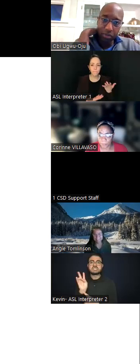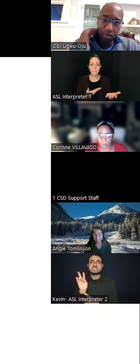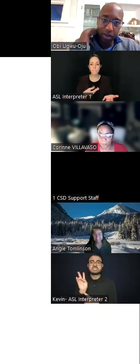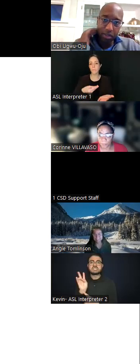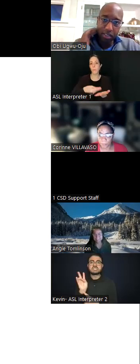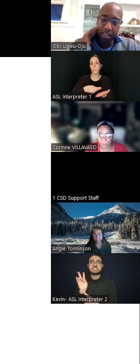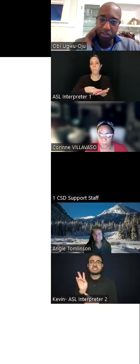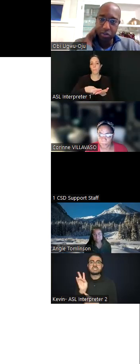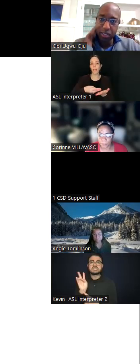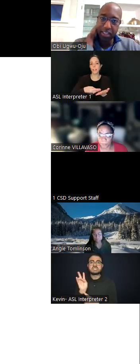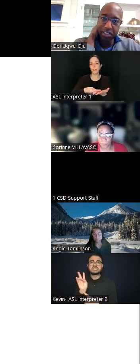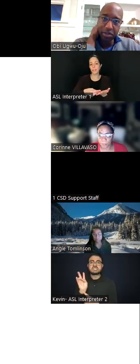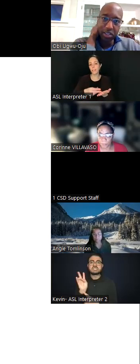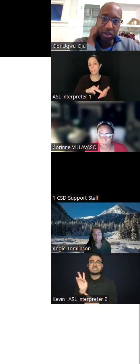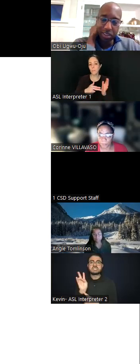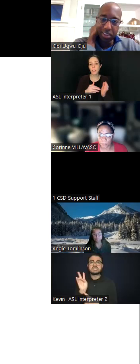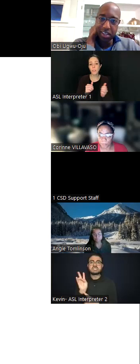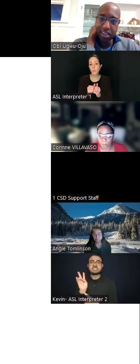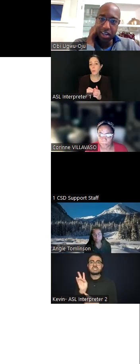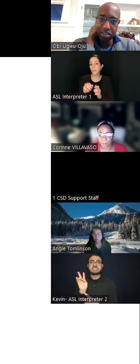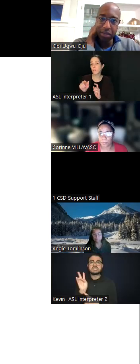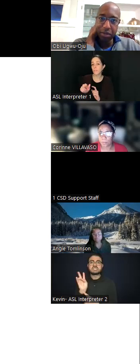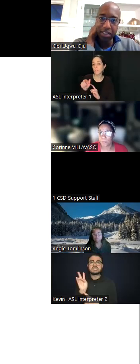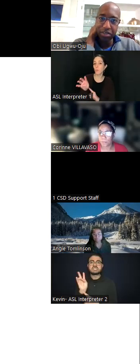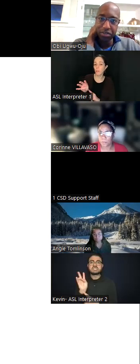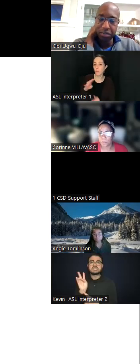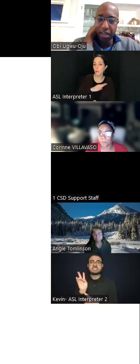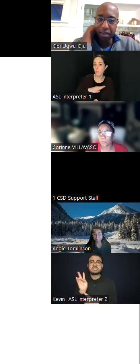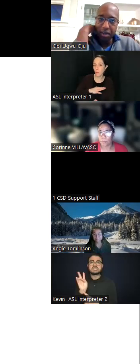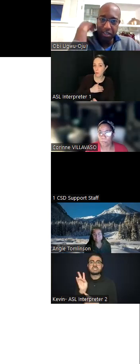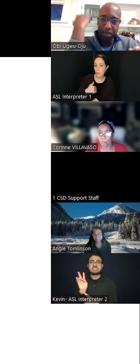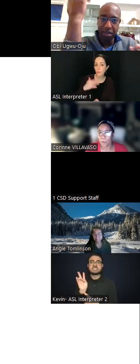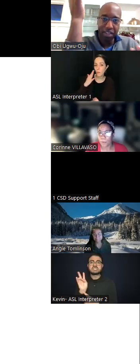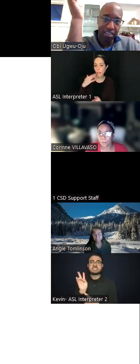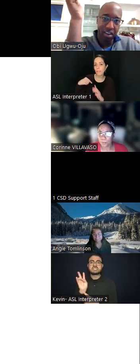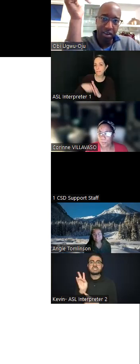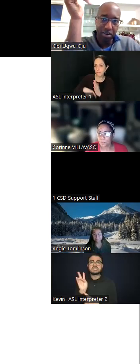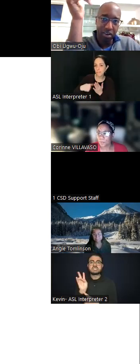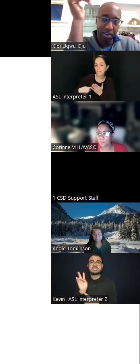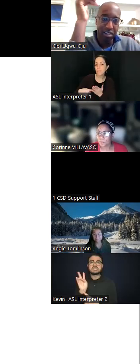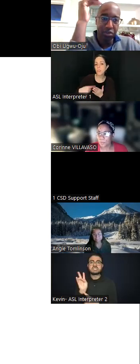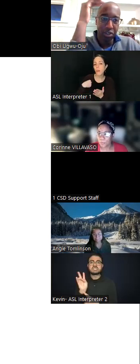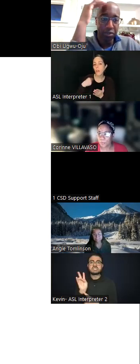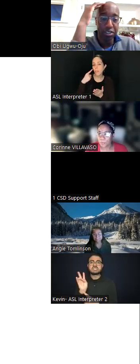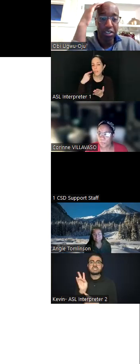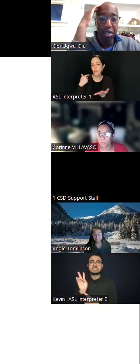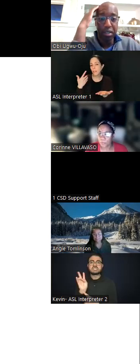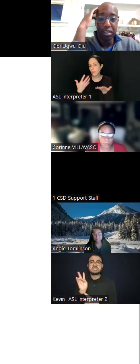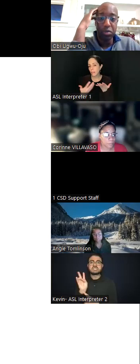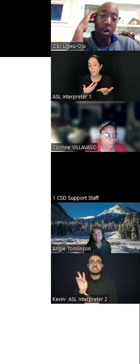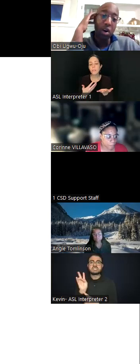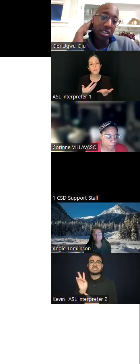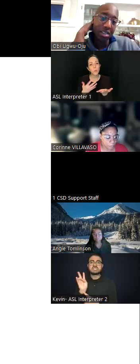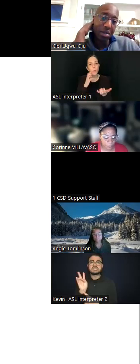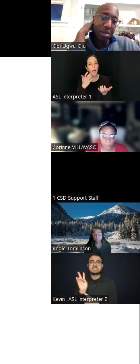money-wise, with like 20 board members, I think this will be a discussion along with the other subcommittee too. So it might be something that we have to narrow down here and get into the full commission. But